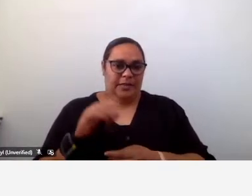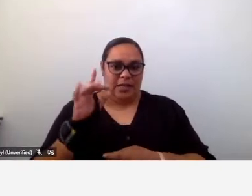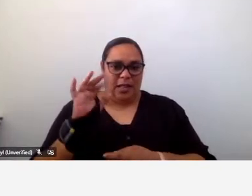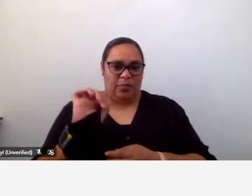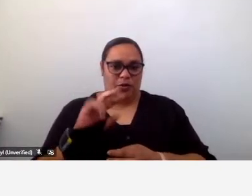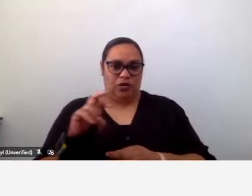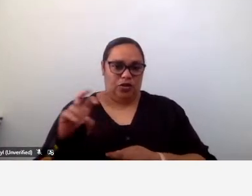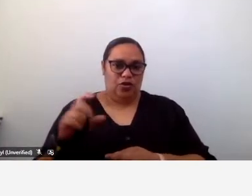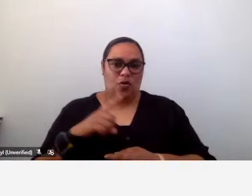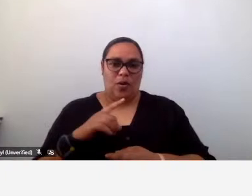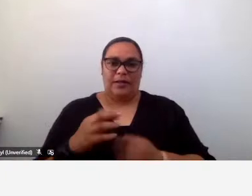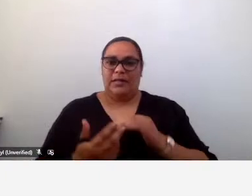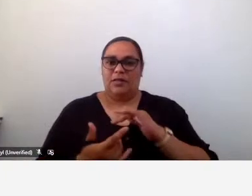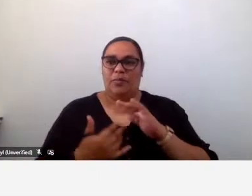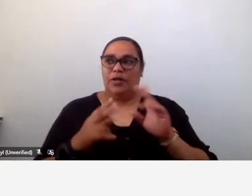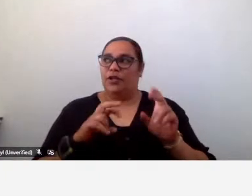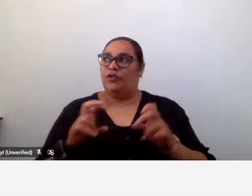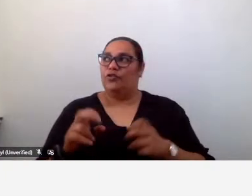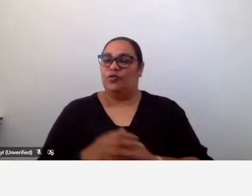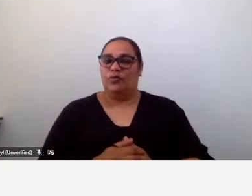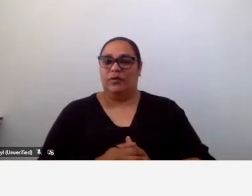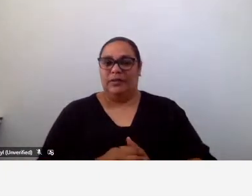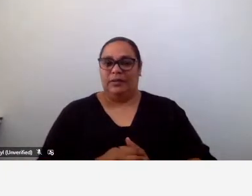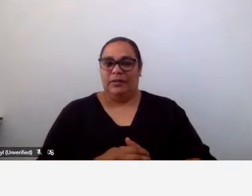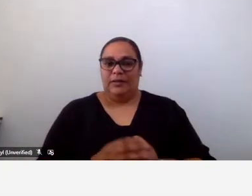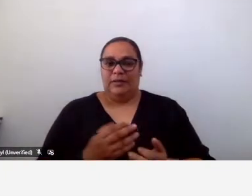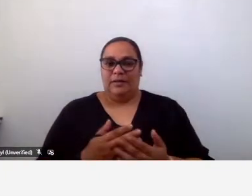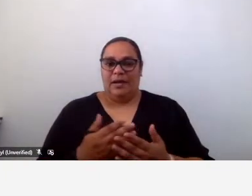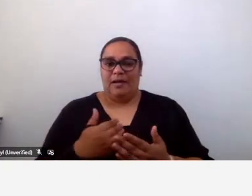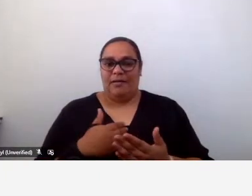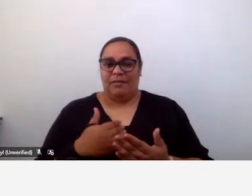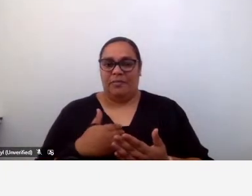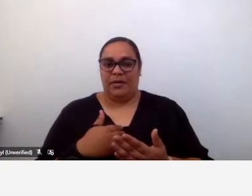issue, because it's a banning issue. Can I